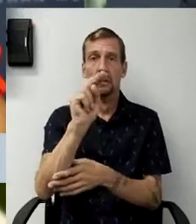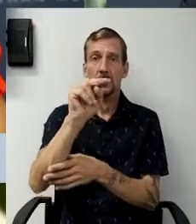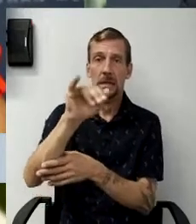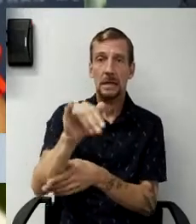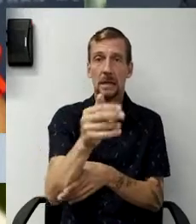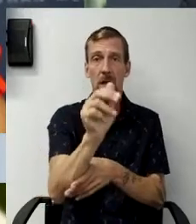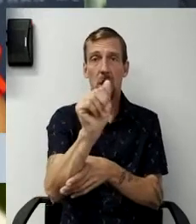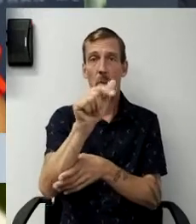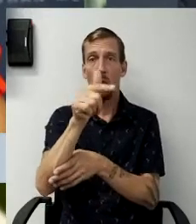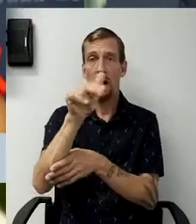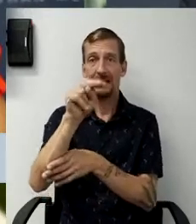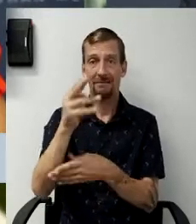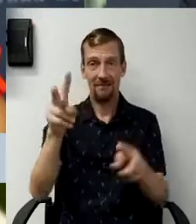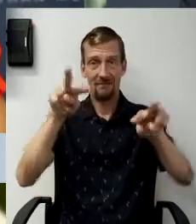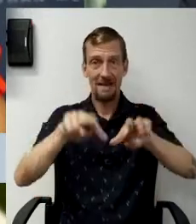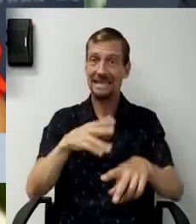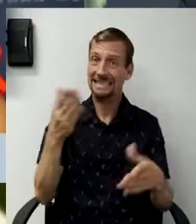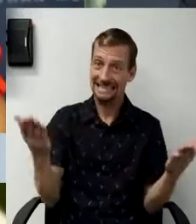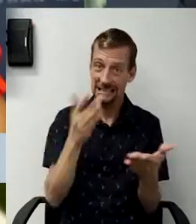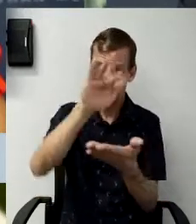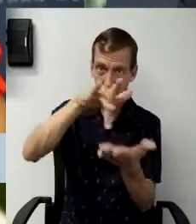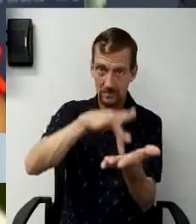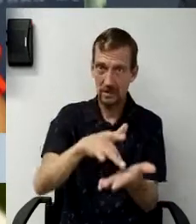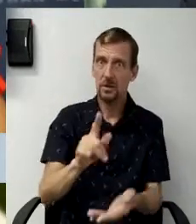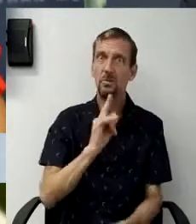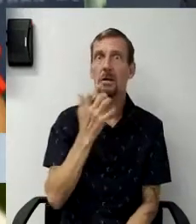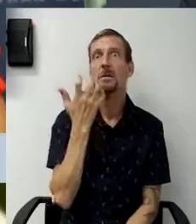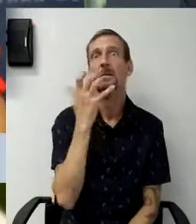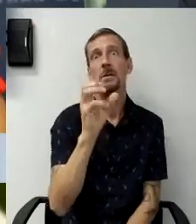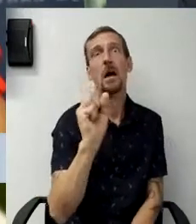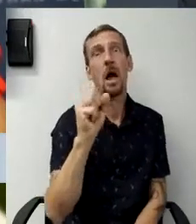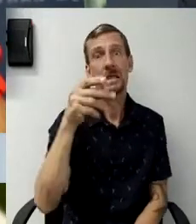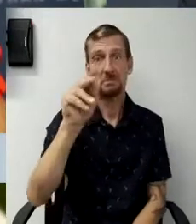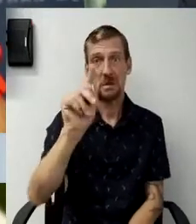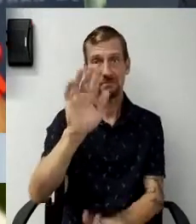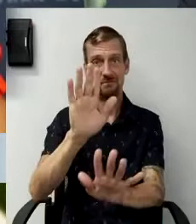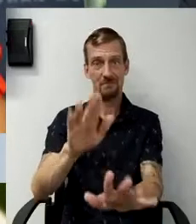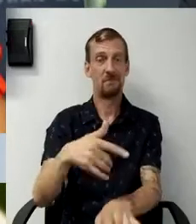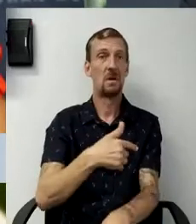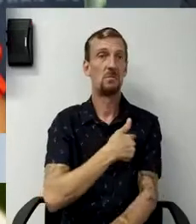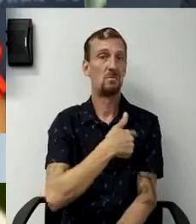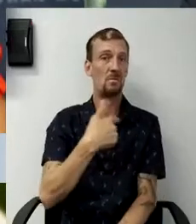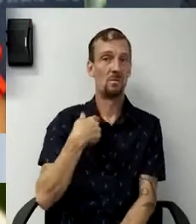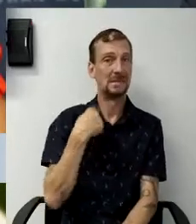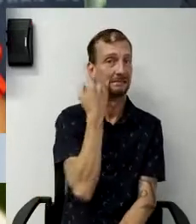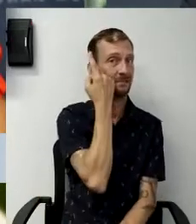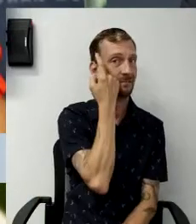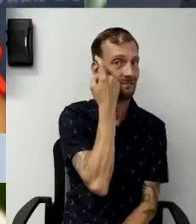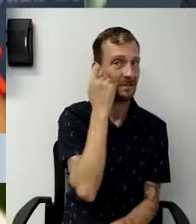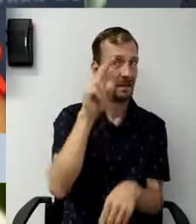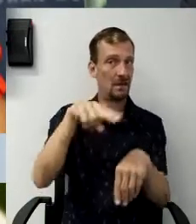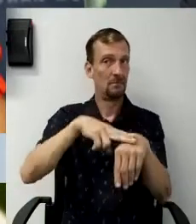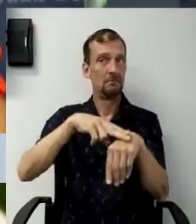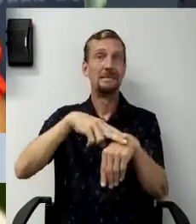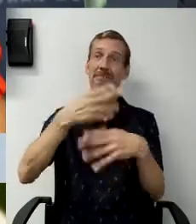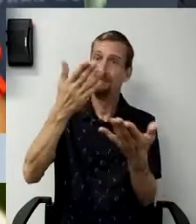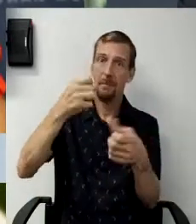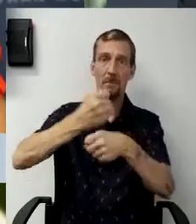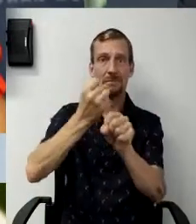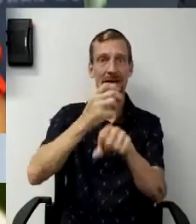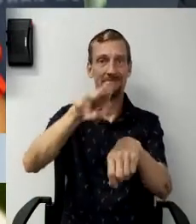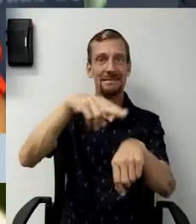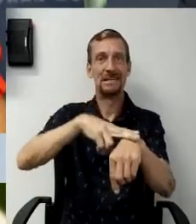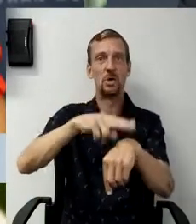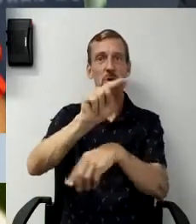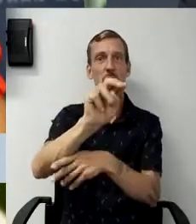the Central Valley, continues to be a hot spot. In fact, we've even recently made national news. We